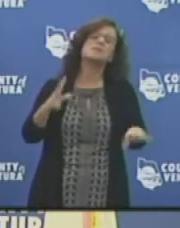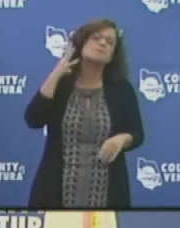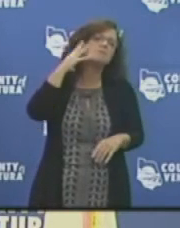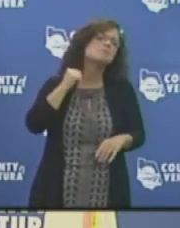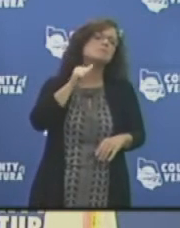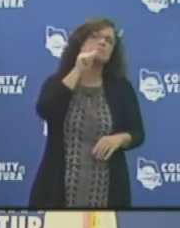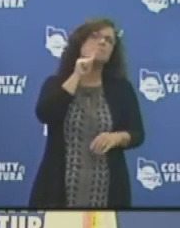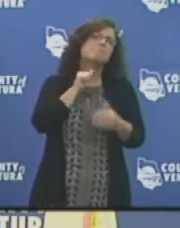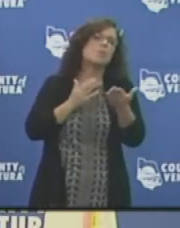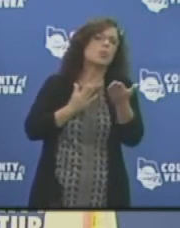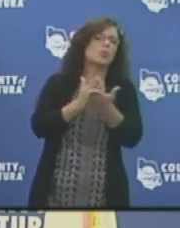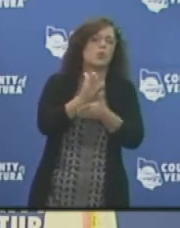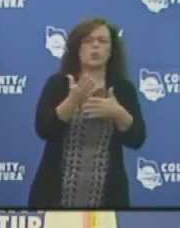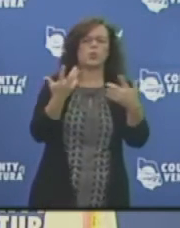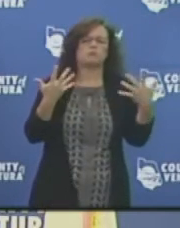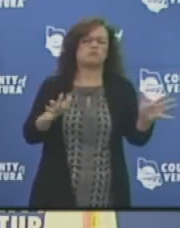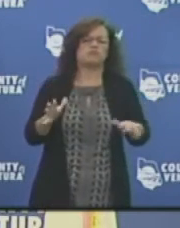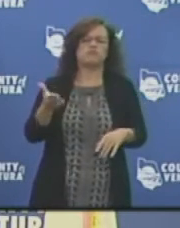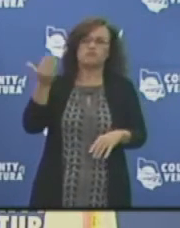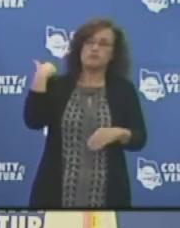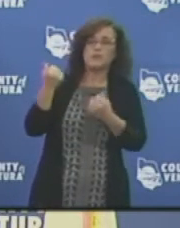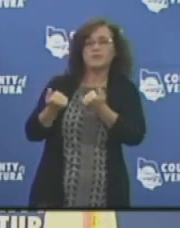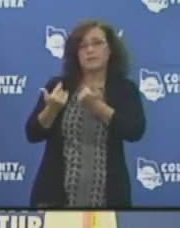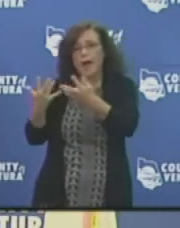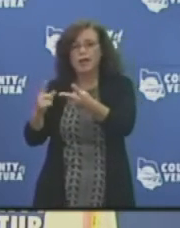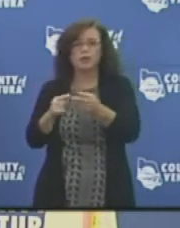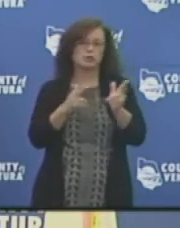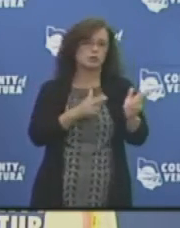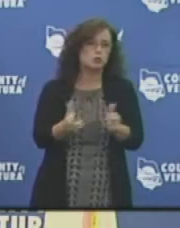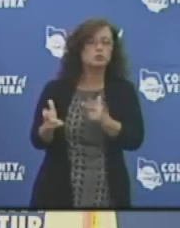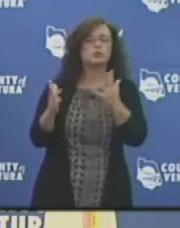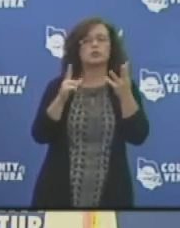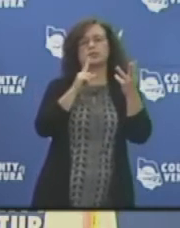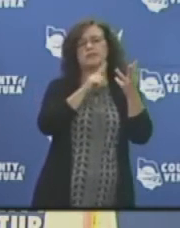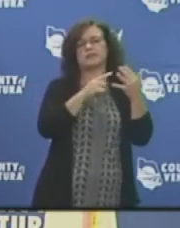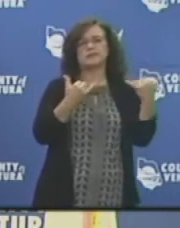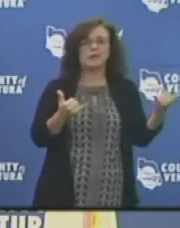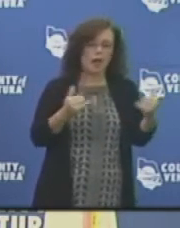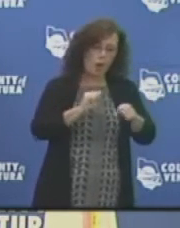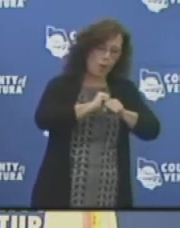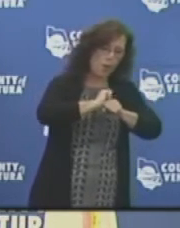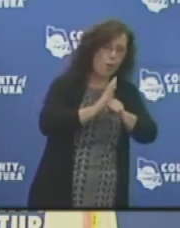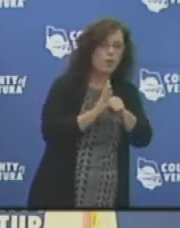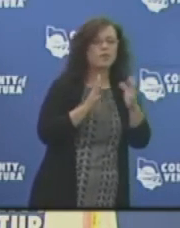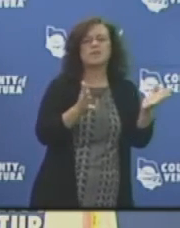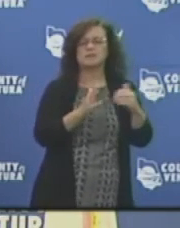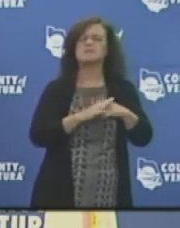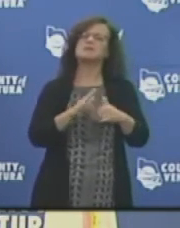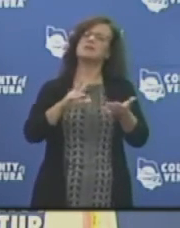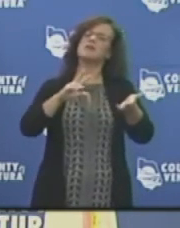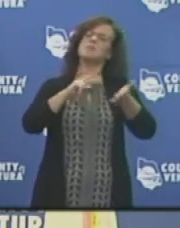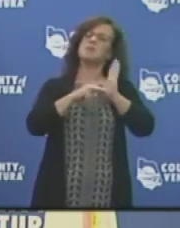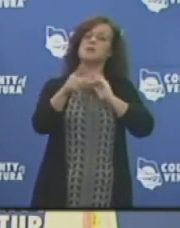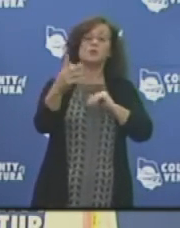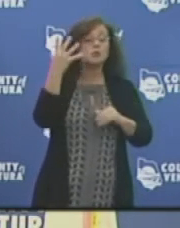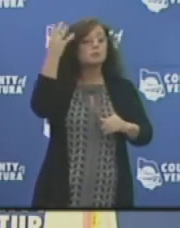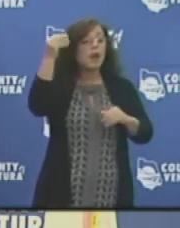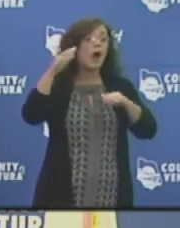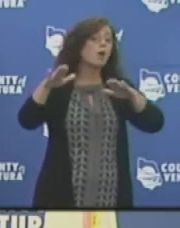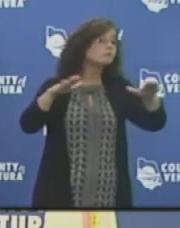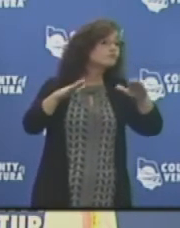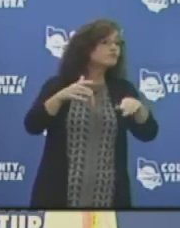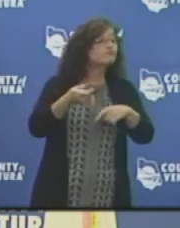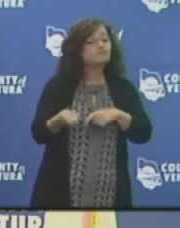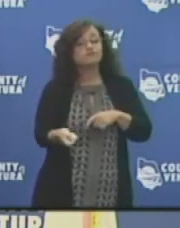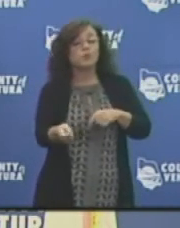on Thanksgiving, whether you're having dinner with your family or taking the dog for a walk or having to go to work, please remember that we are